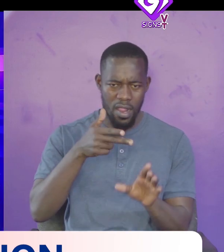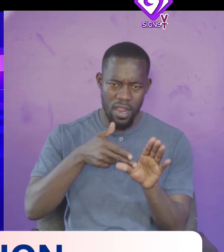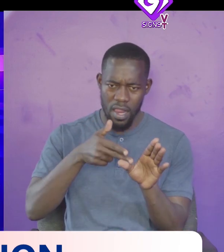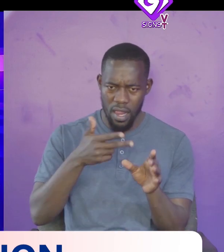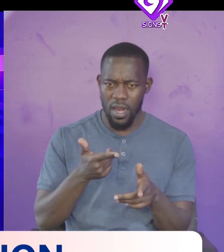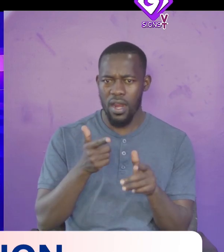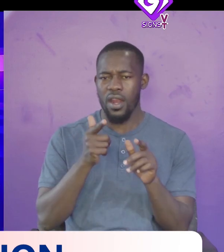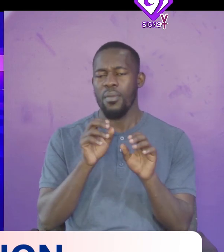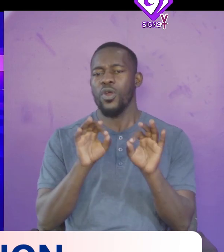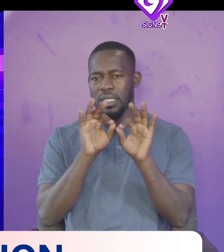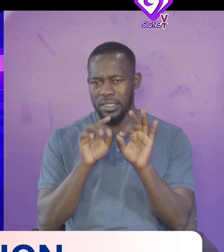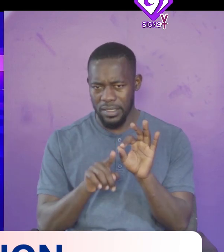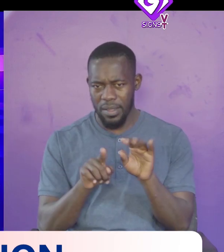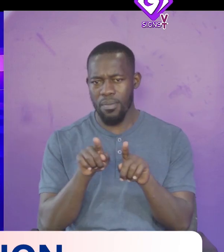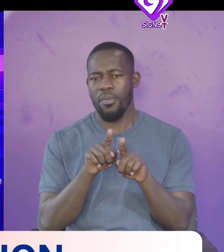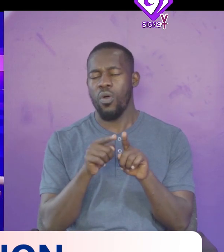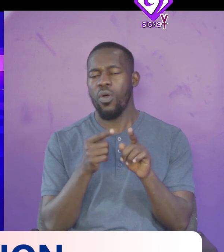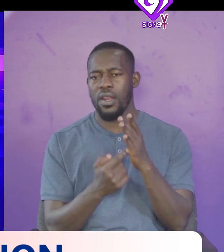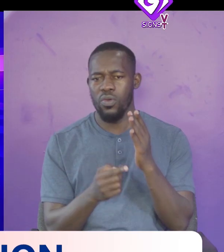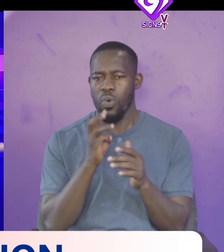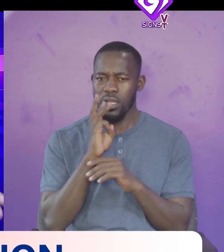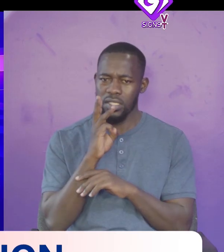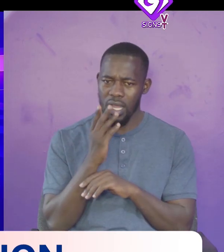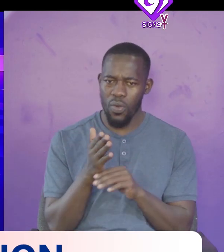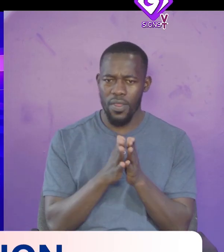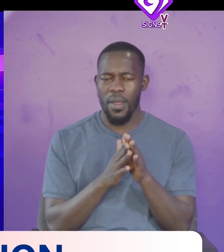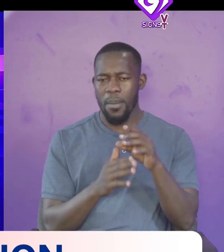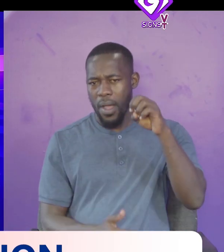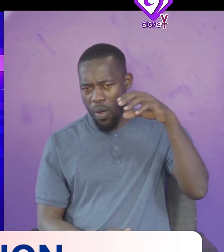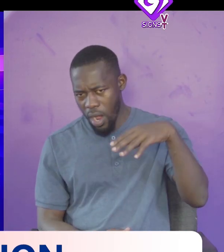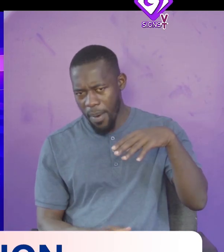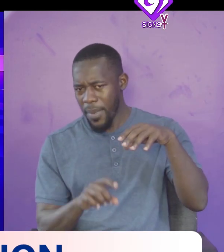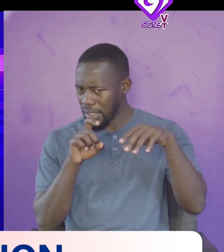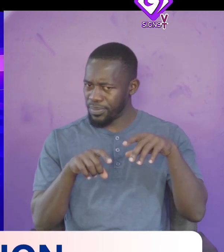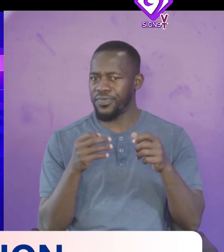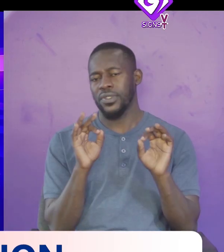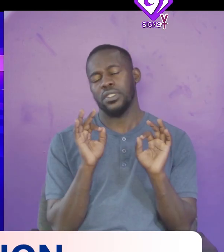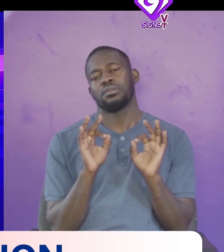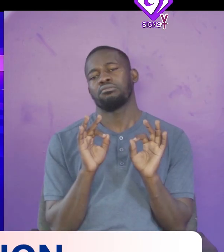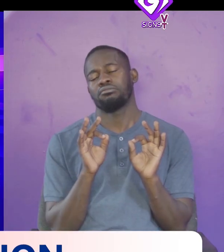also about things like water and electricity. We are talking things about